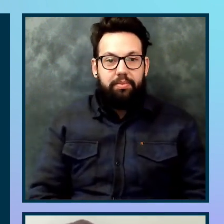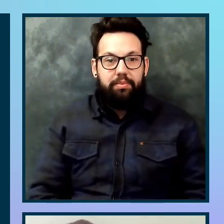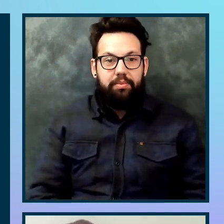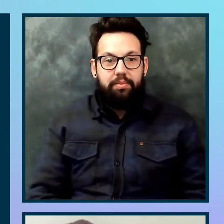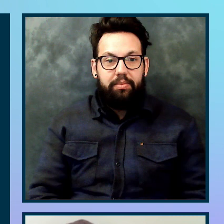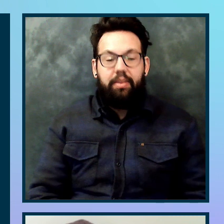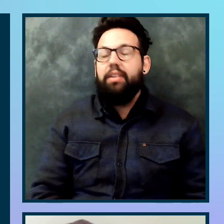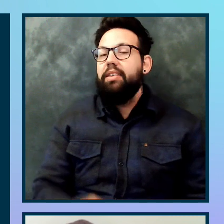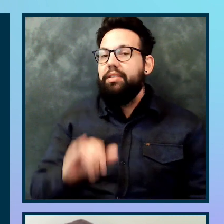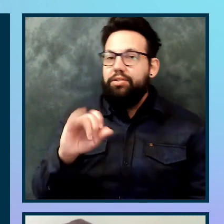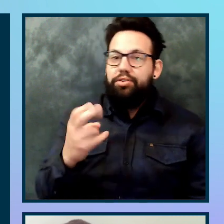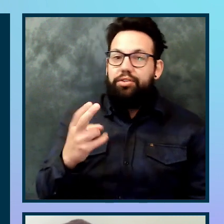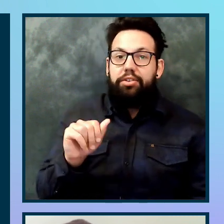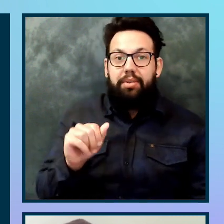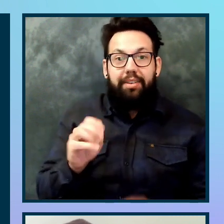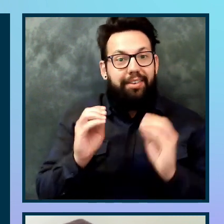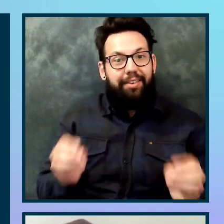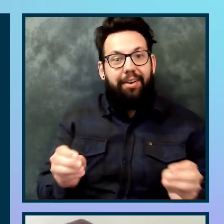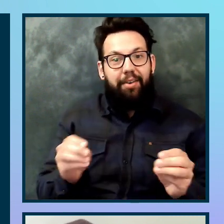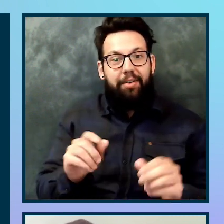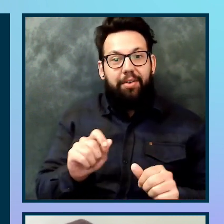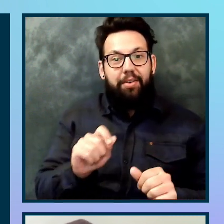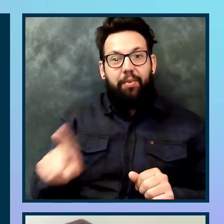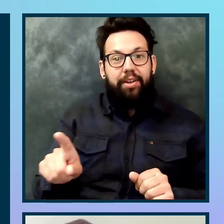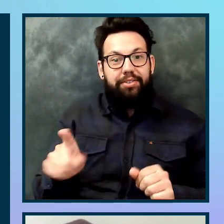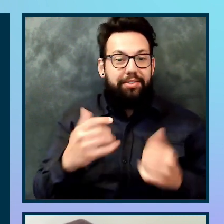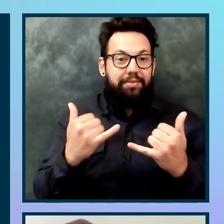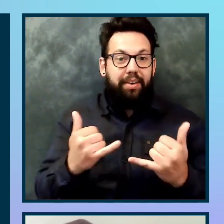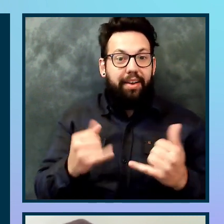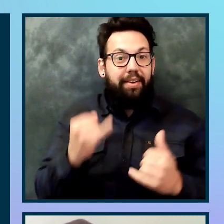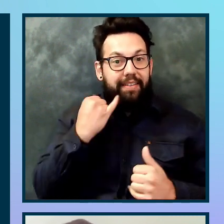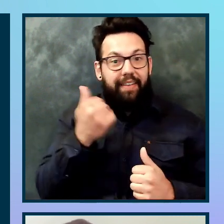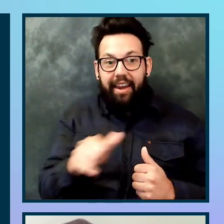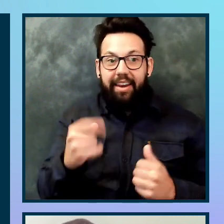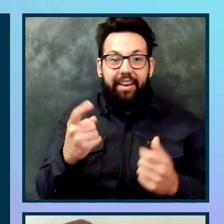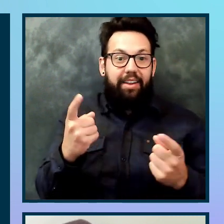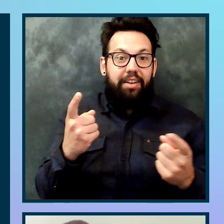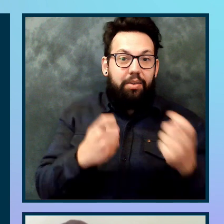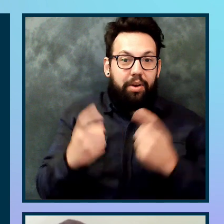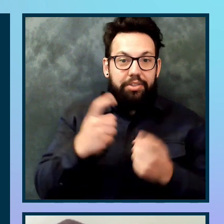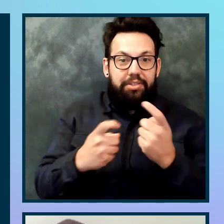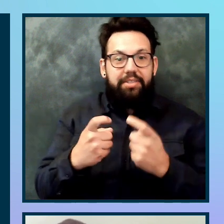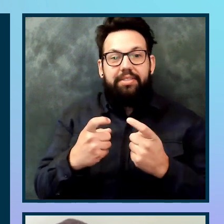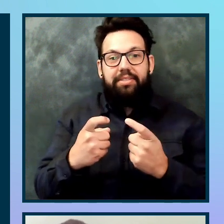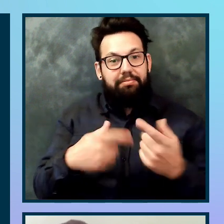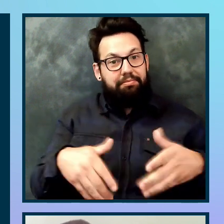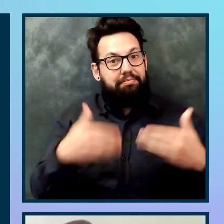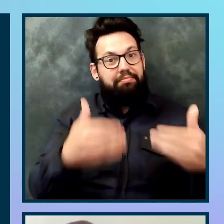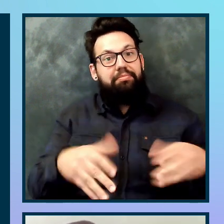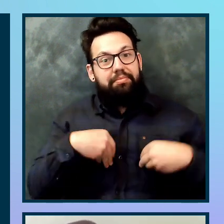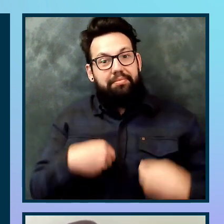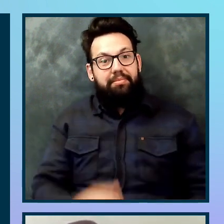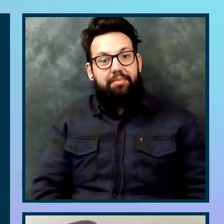So there are no questions at the moment. If anybody has a question, we'll gladly accept it. But